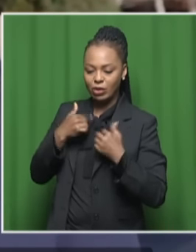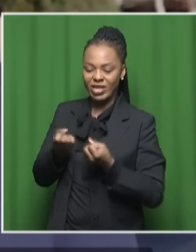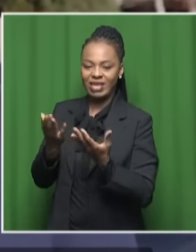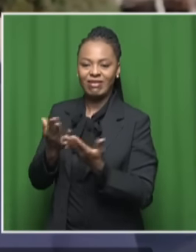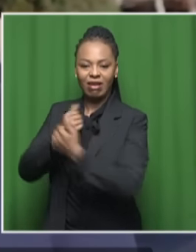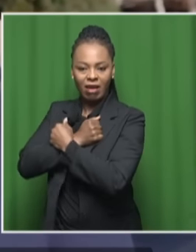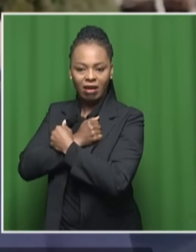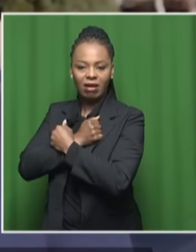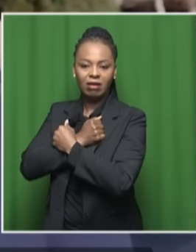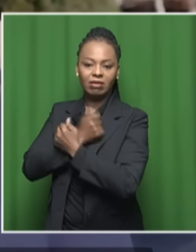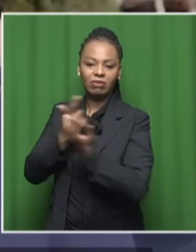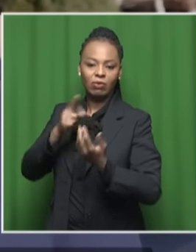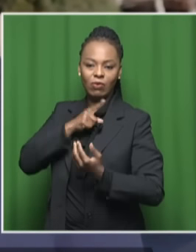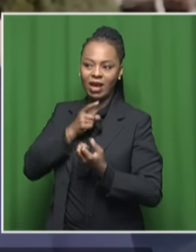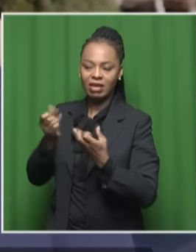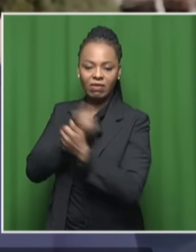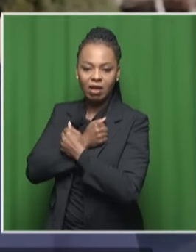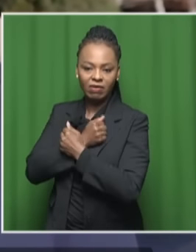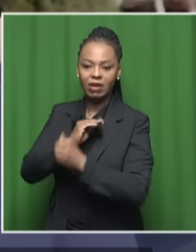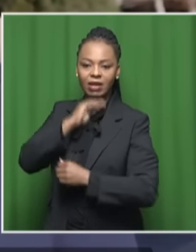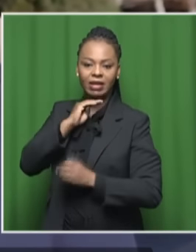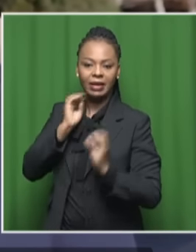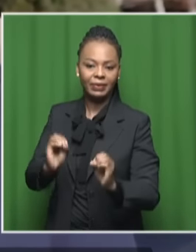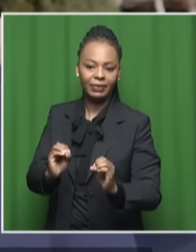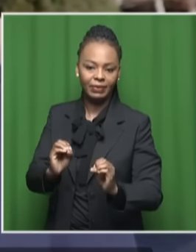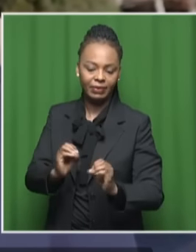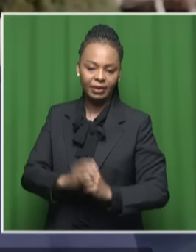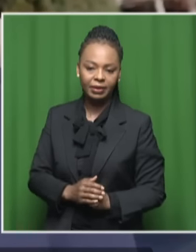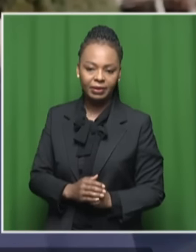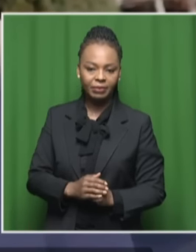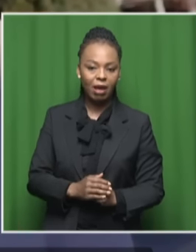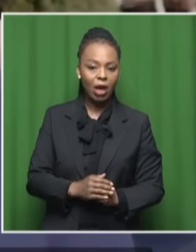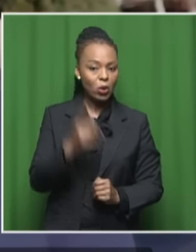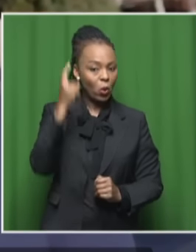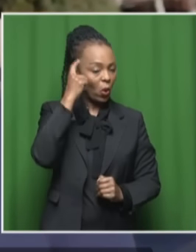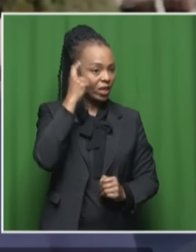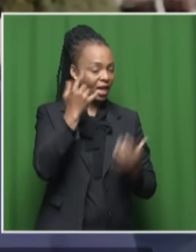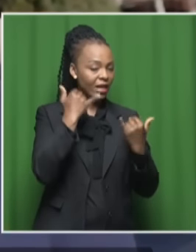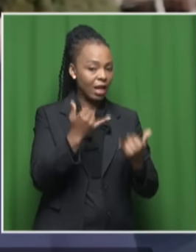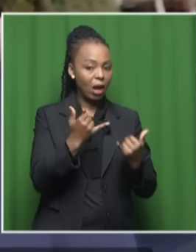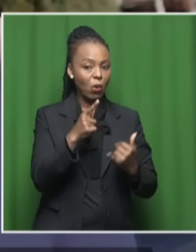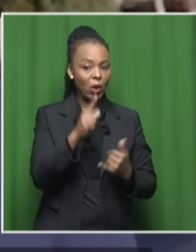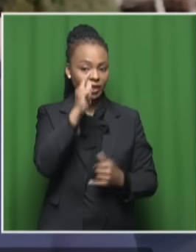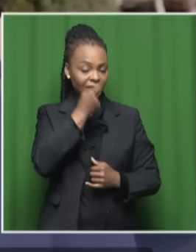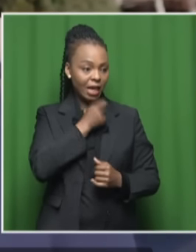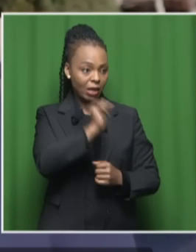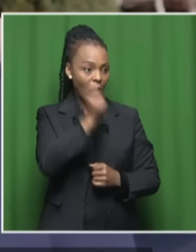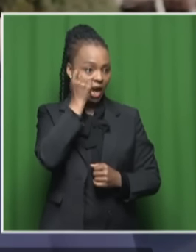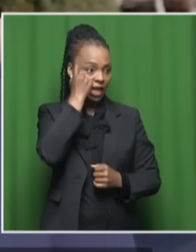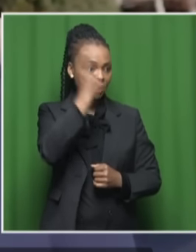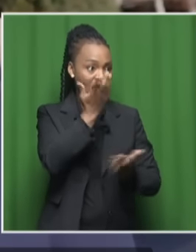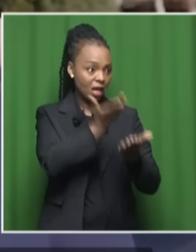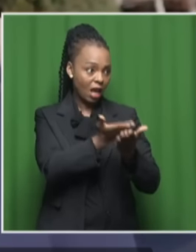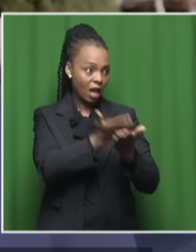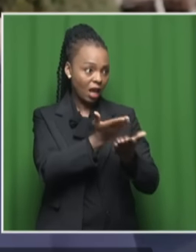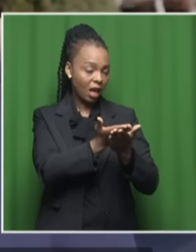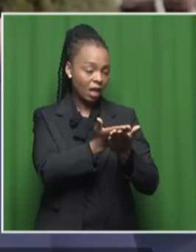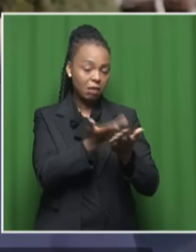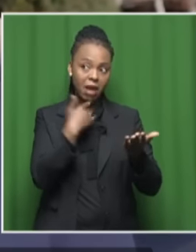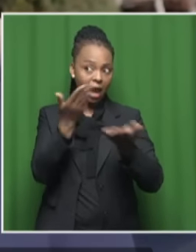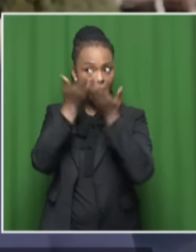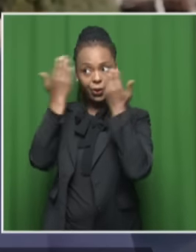haven't been able to give him. Do you think he's in a position to understand you? I don't